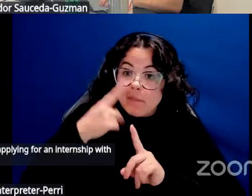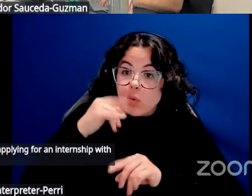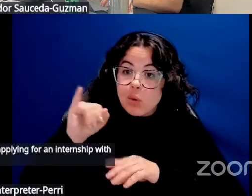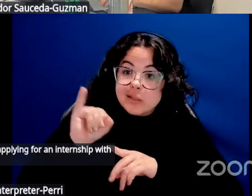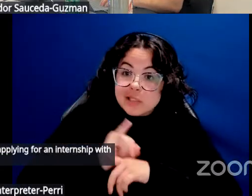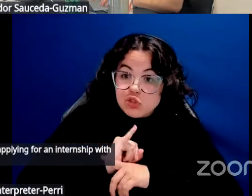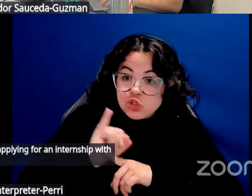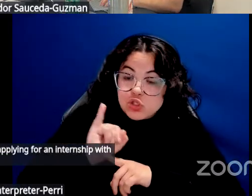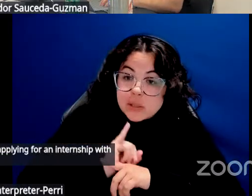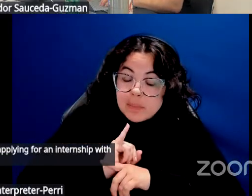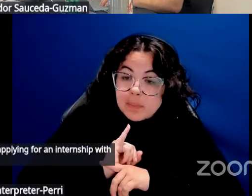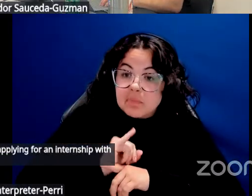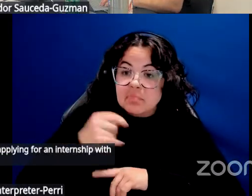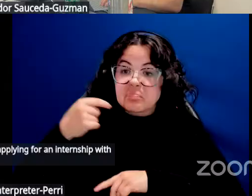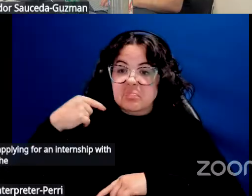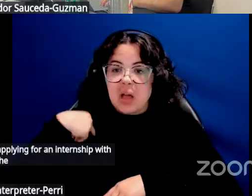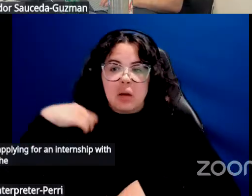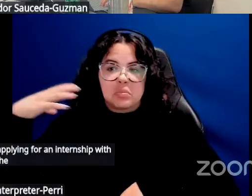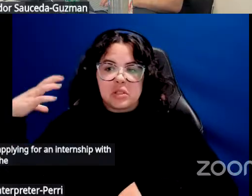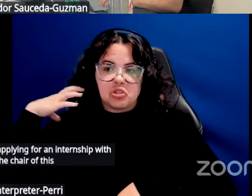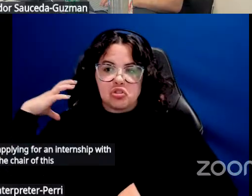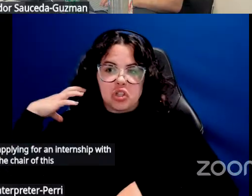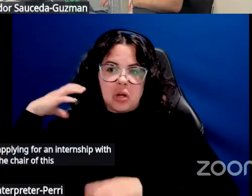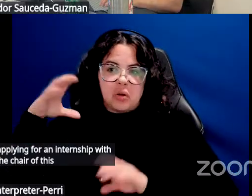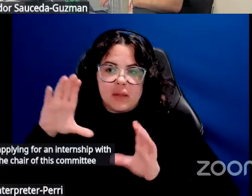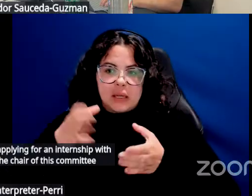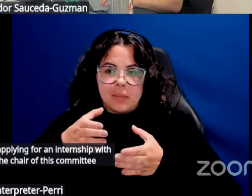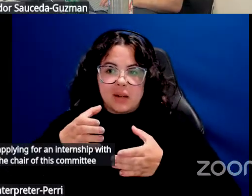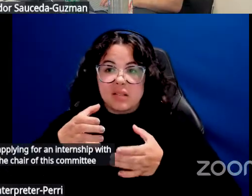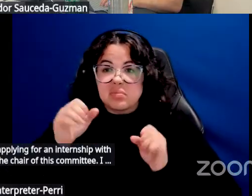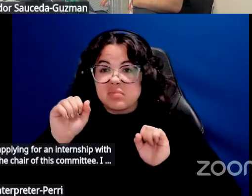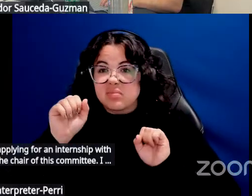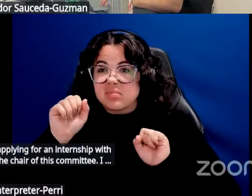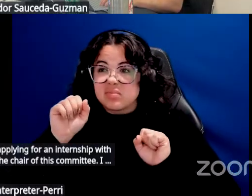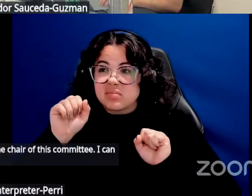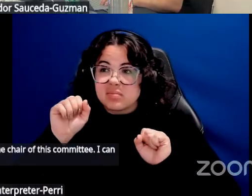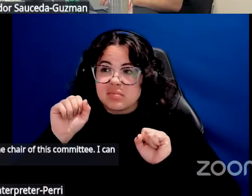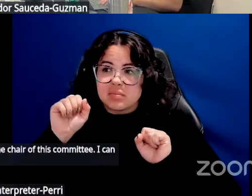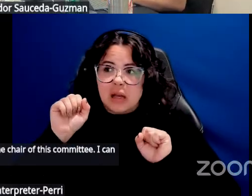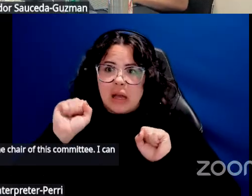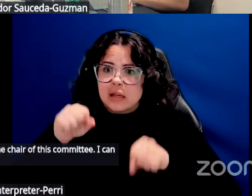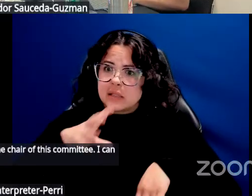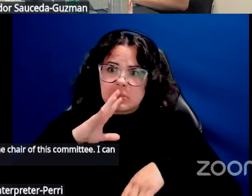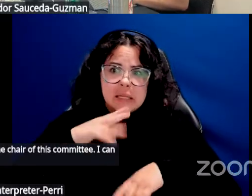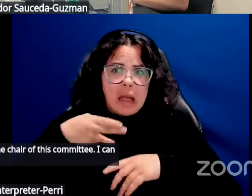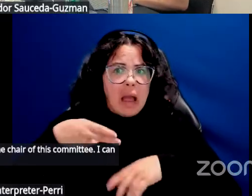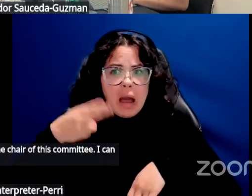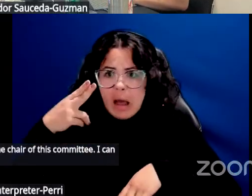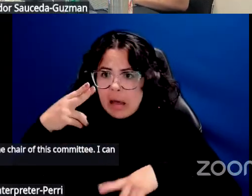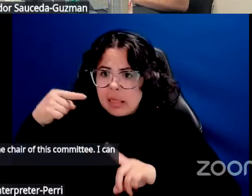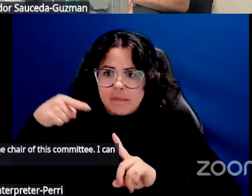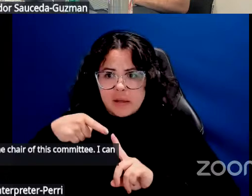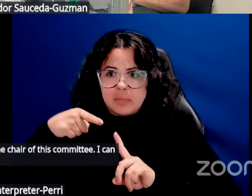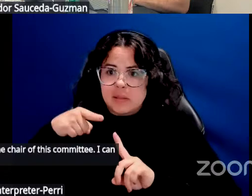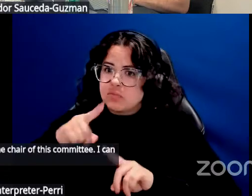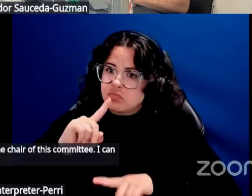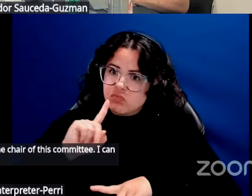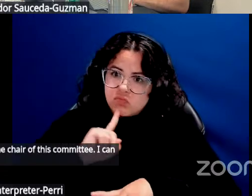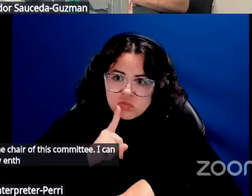Committee. I'm the chair of this committee. I can speak very, very highly of Matt. He's